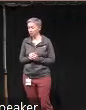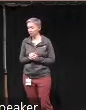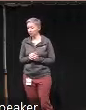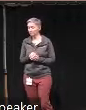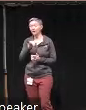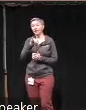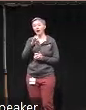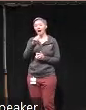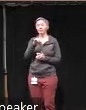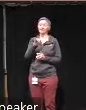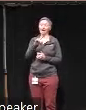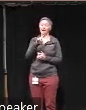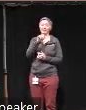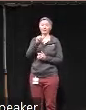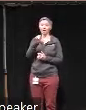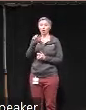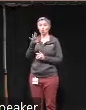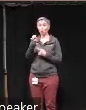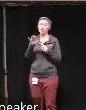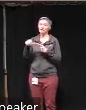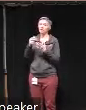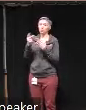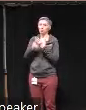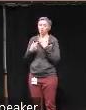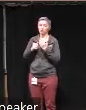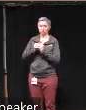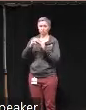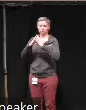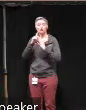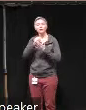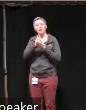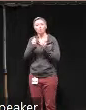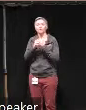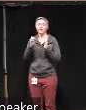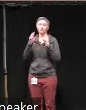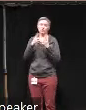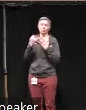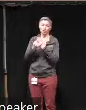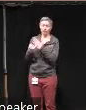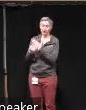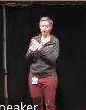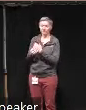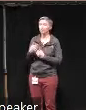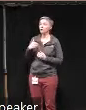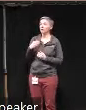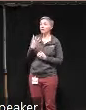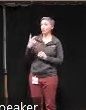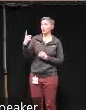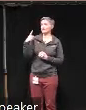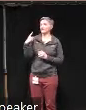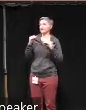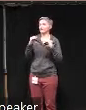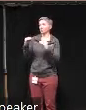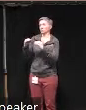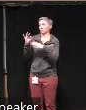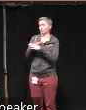program that we have started that has helped out with many of the education projects. We had 4 Dean's Teaching Fellowship in